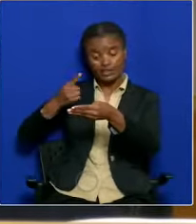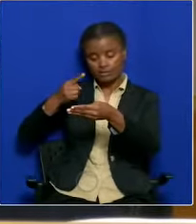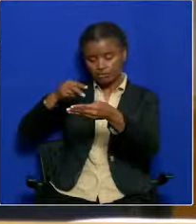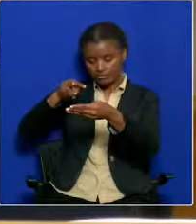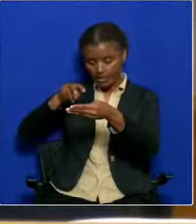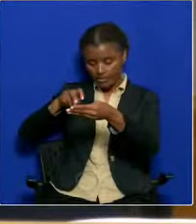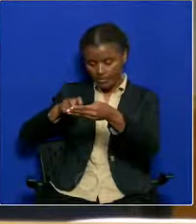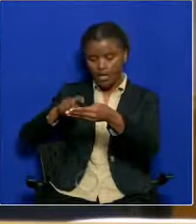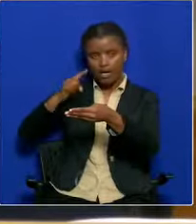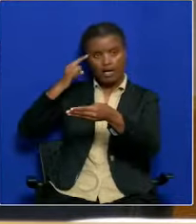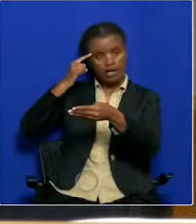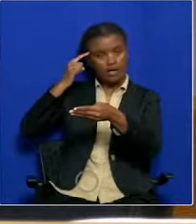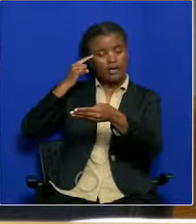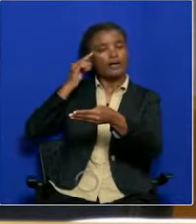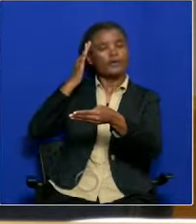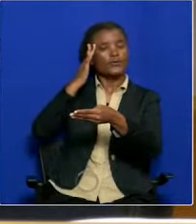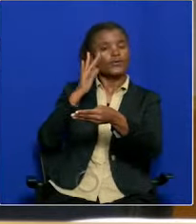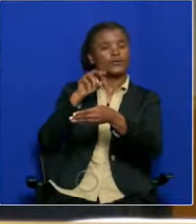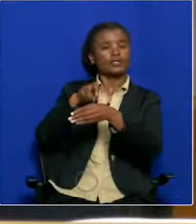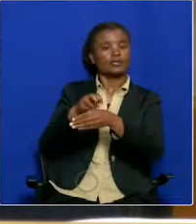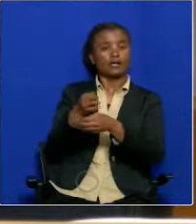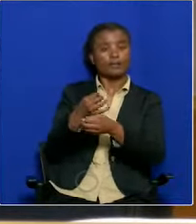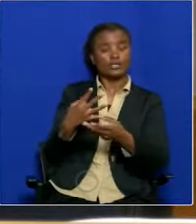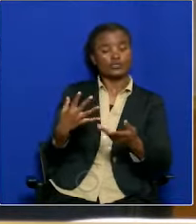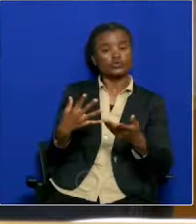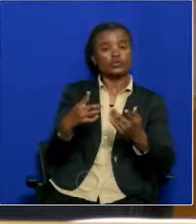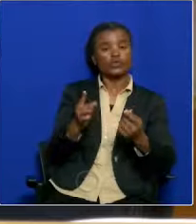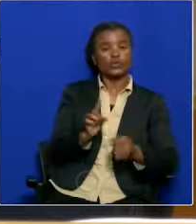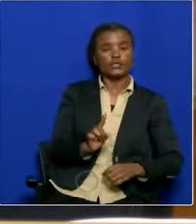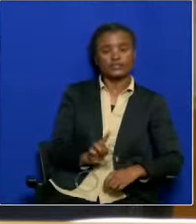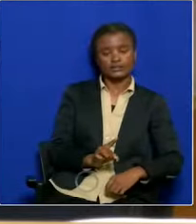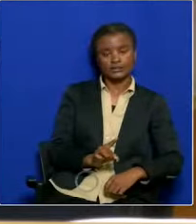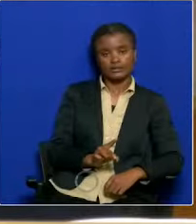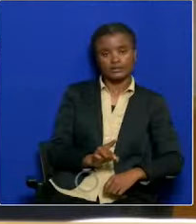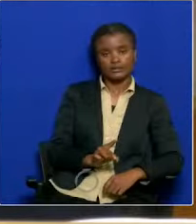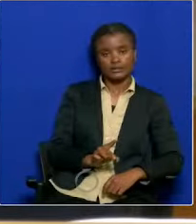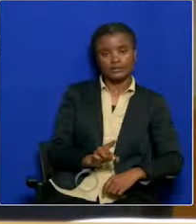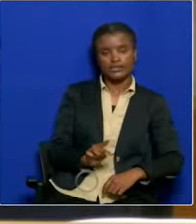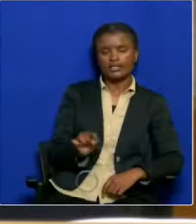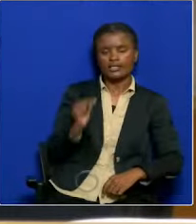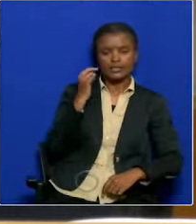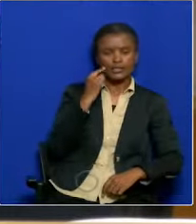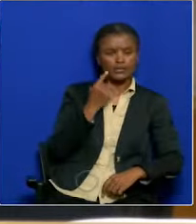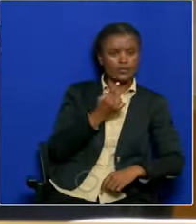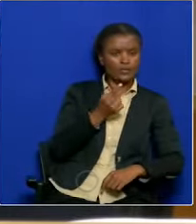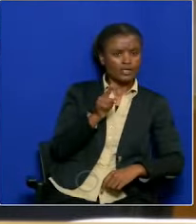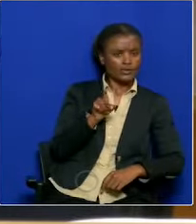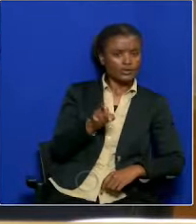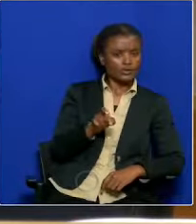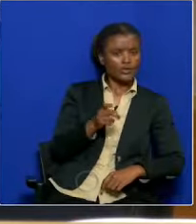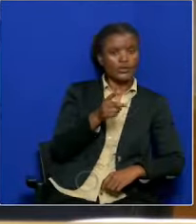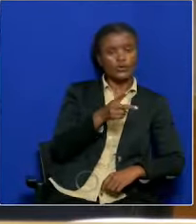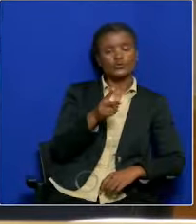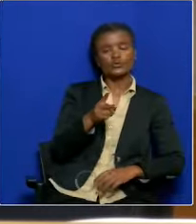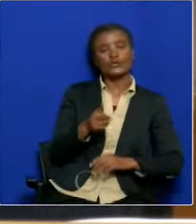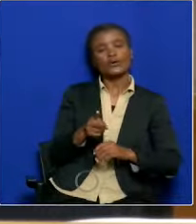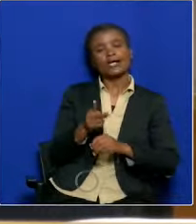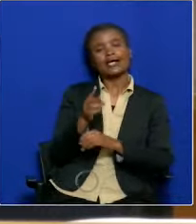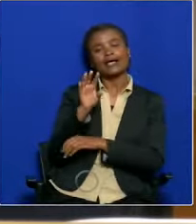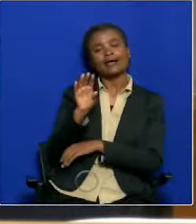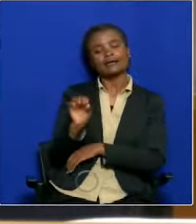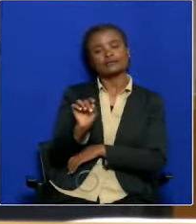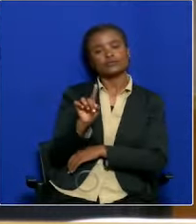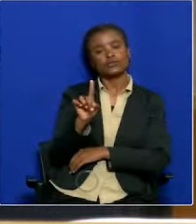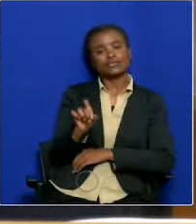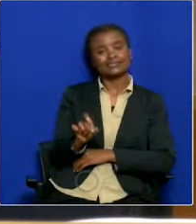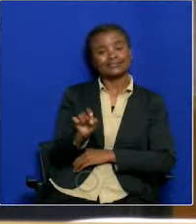only quotation. In fact, it wasn't one question this time. I also asked you whether, besides this quotation,